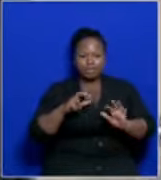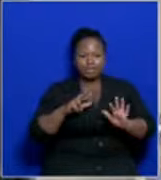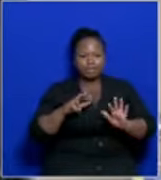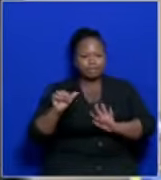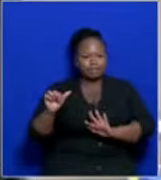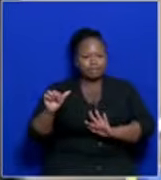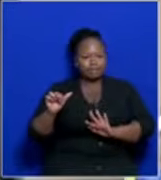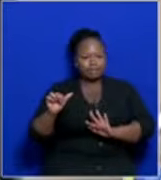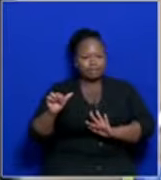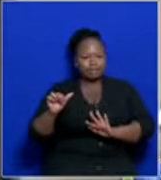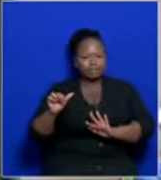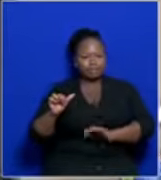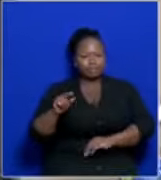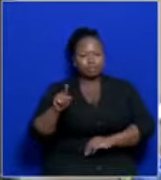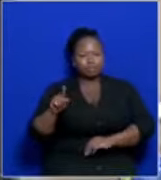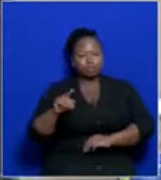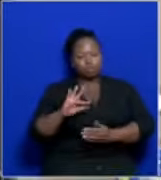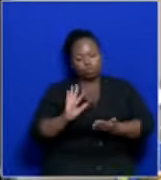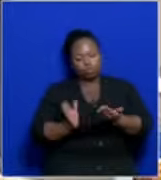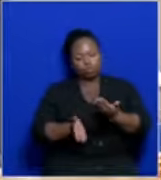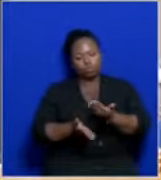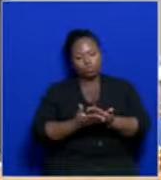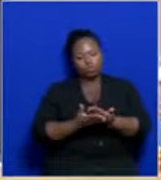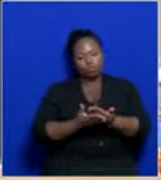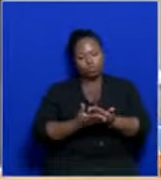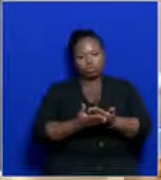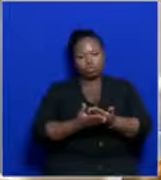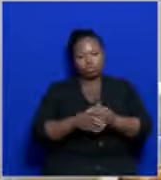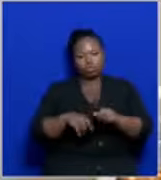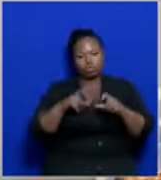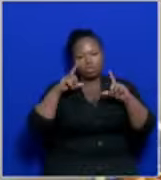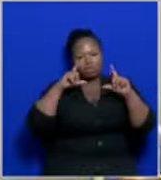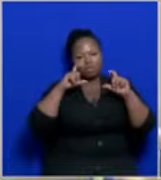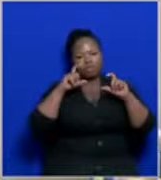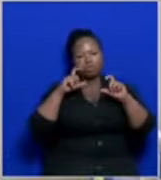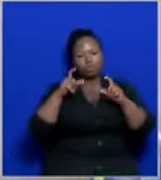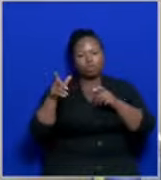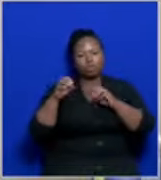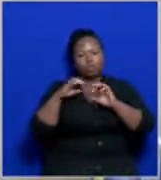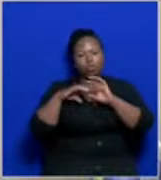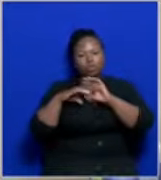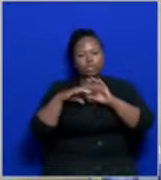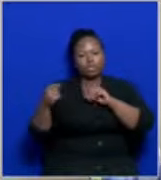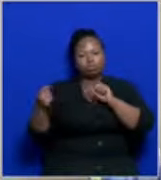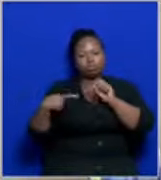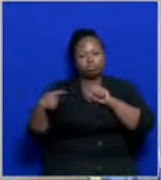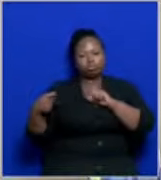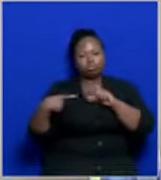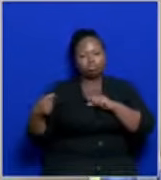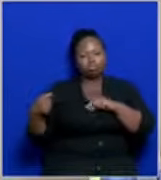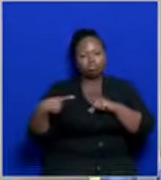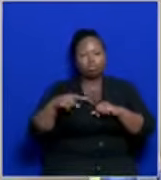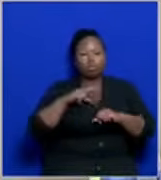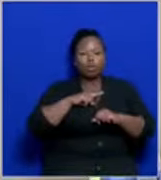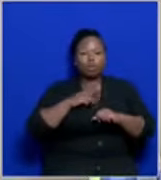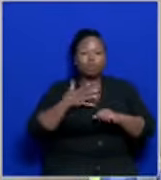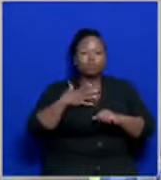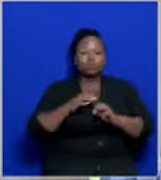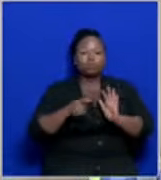have attached these screen grabs for the sole purpose of showing that you have